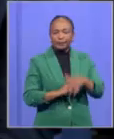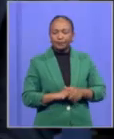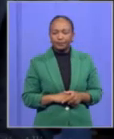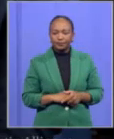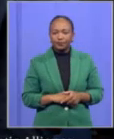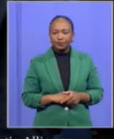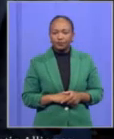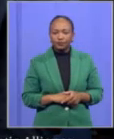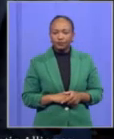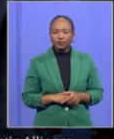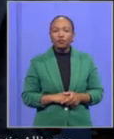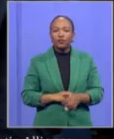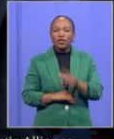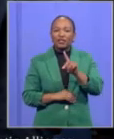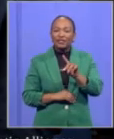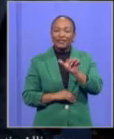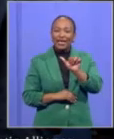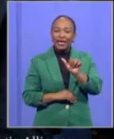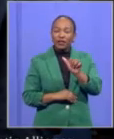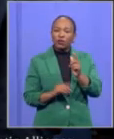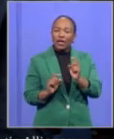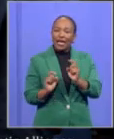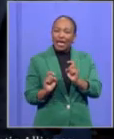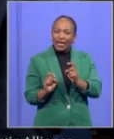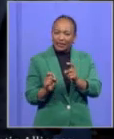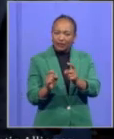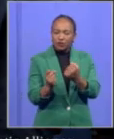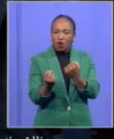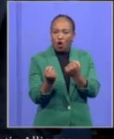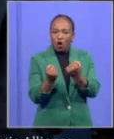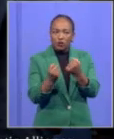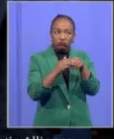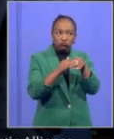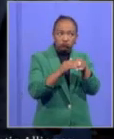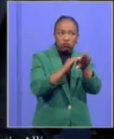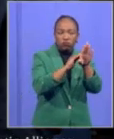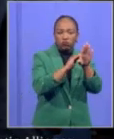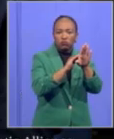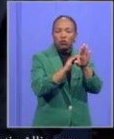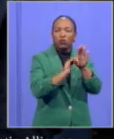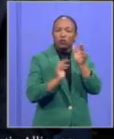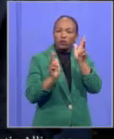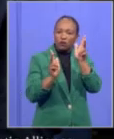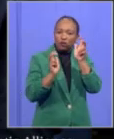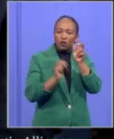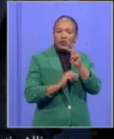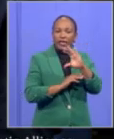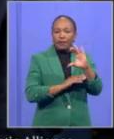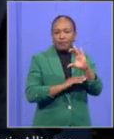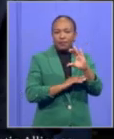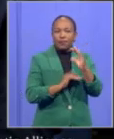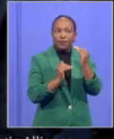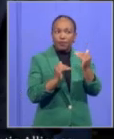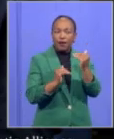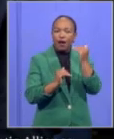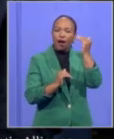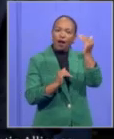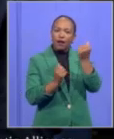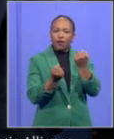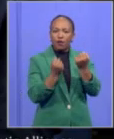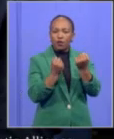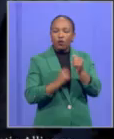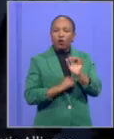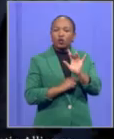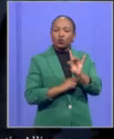Democratic Alliance's urgent court application to interdict the pending VAT increase will be heard in the Western Cape High Court on Tuesday, the 22nd